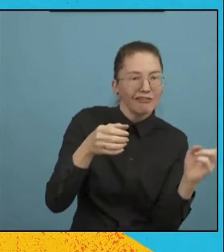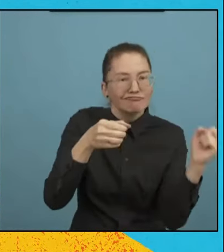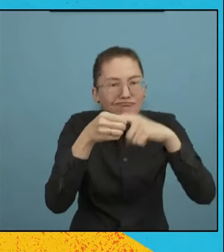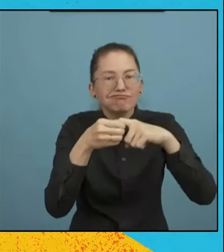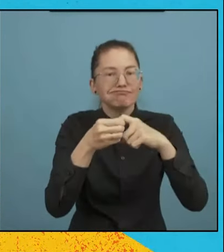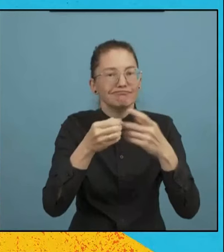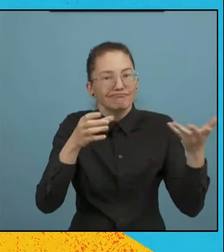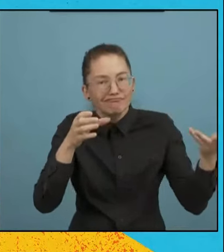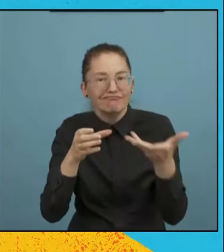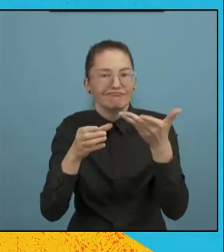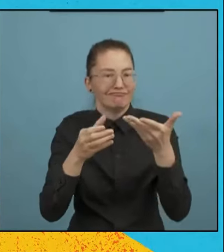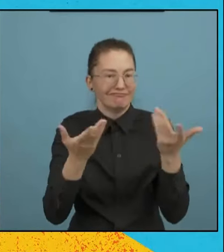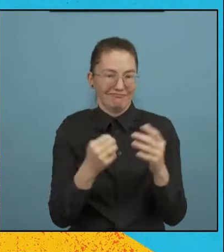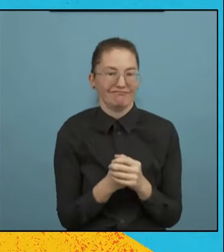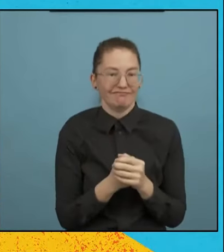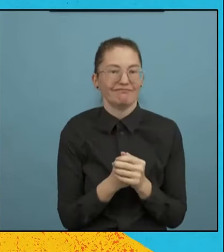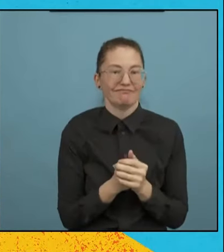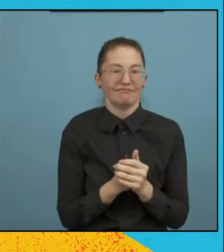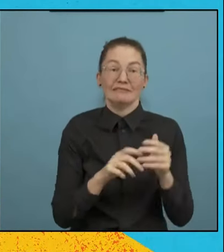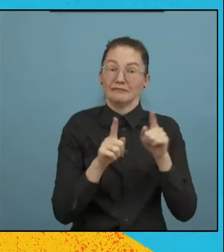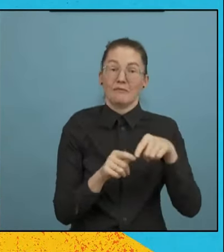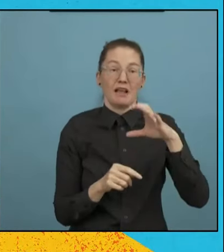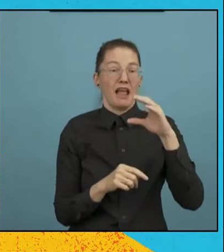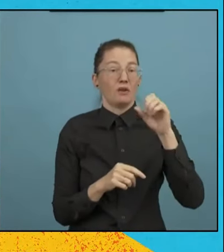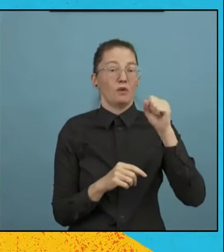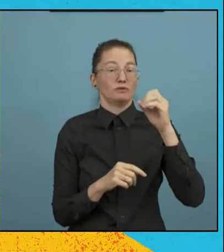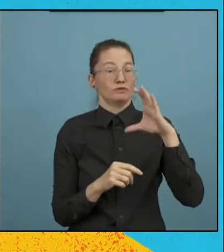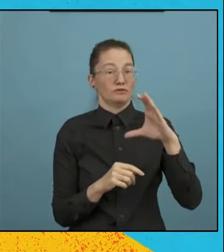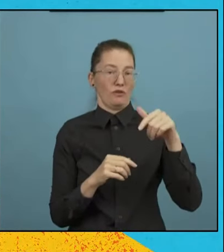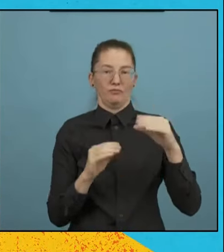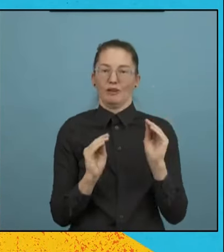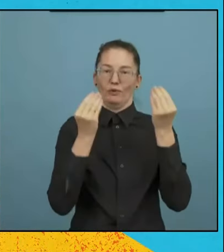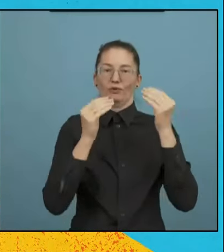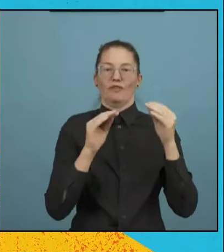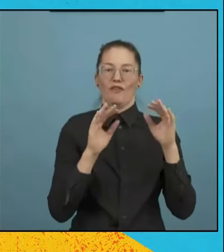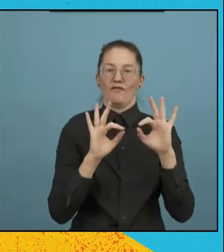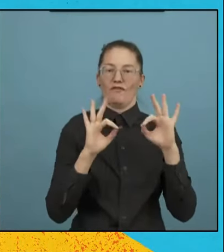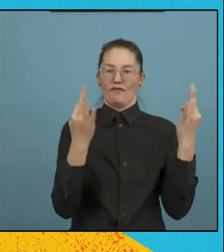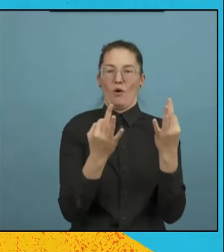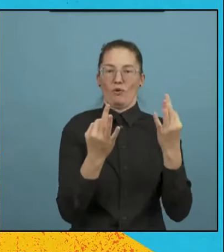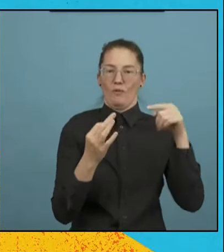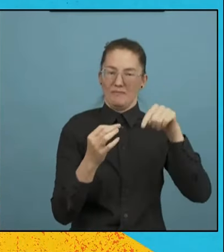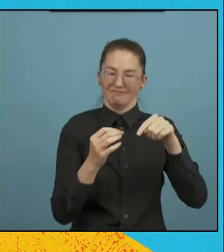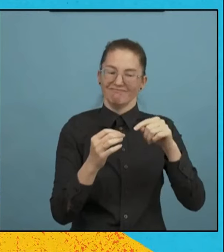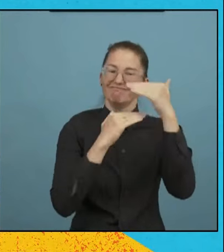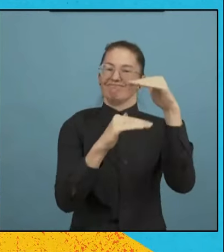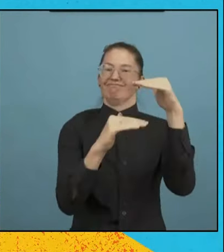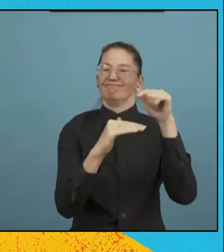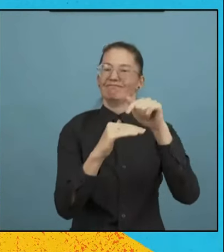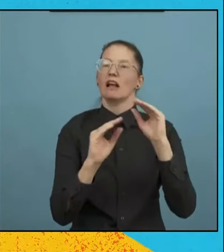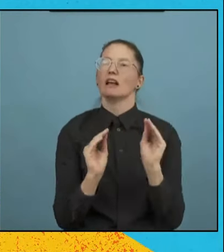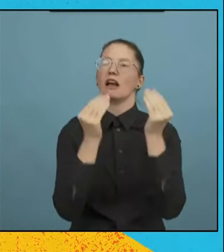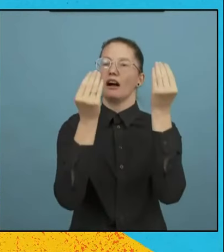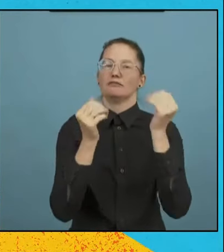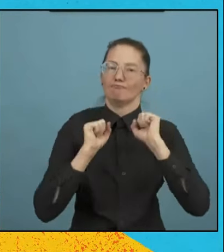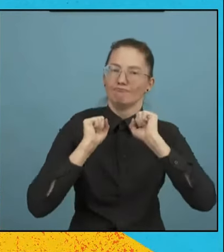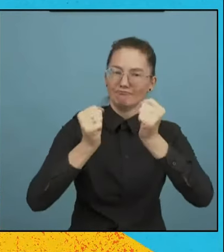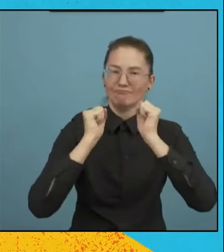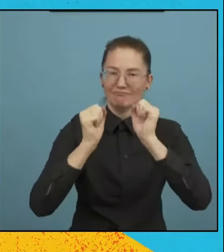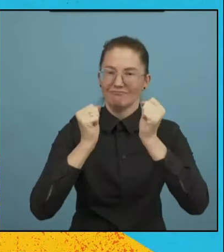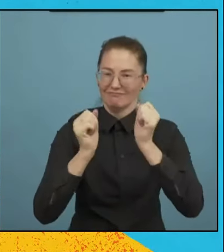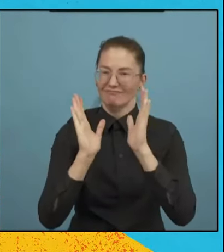CRC reporting and most recently child-led voluntary national review reporting. For example, in 2020 in